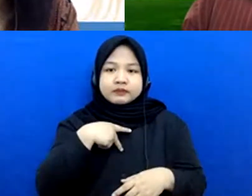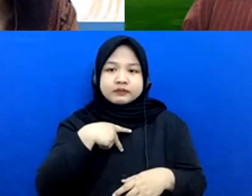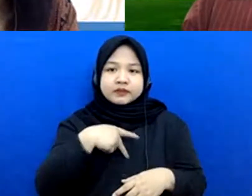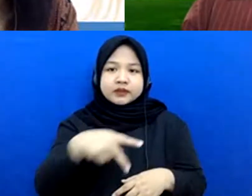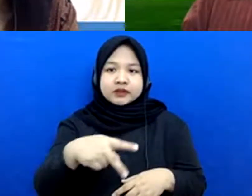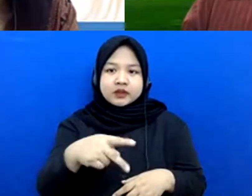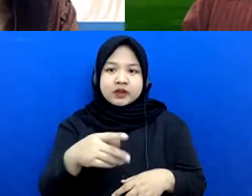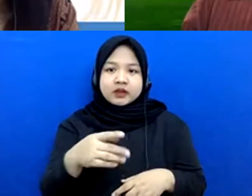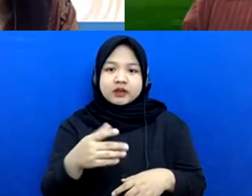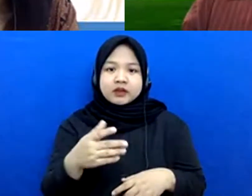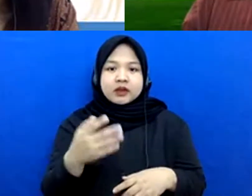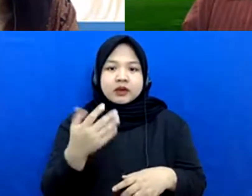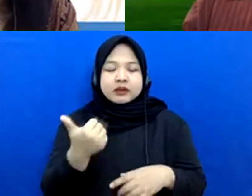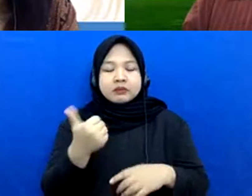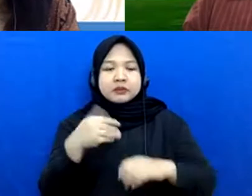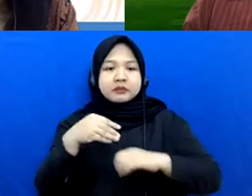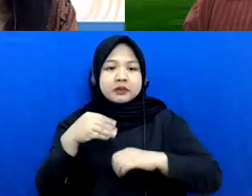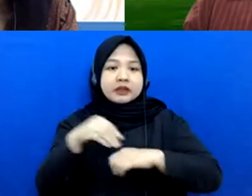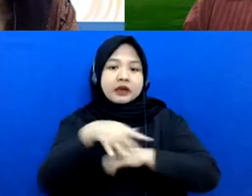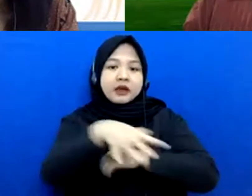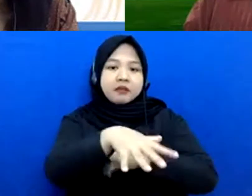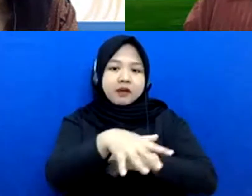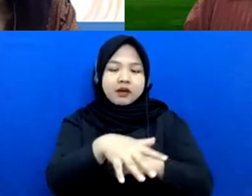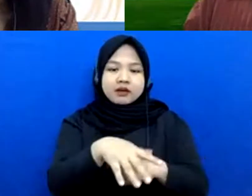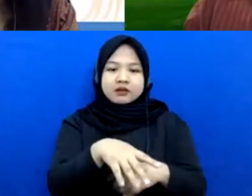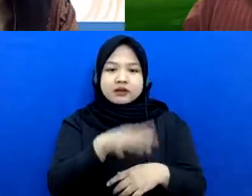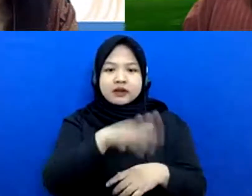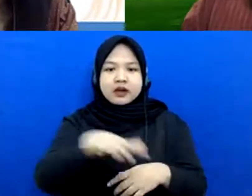are the most impacted, and they are the students with disabilities.